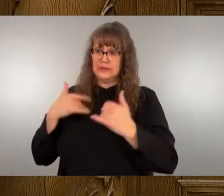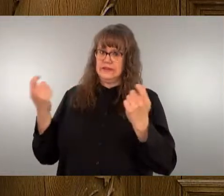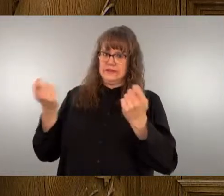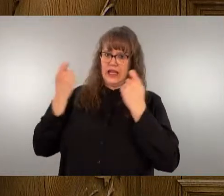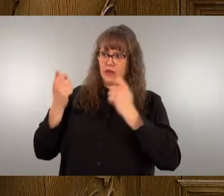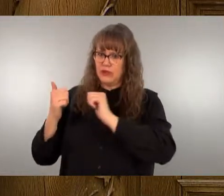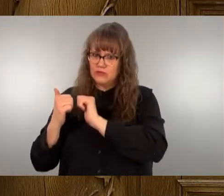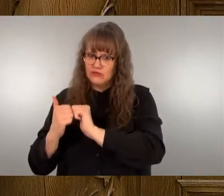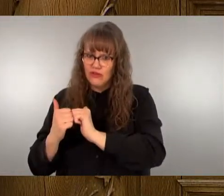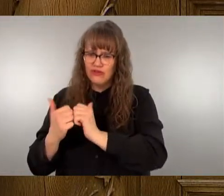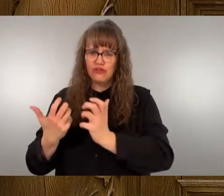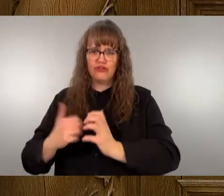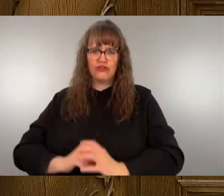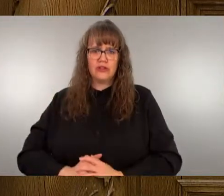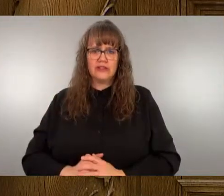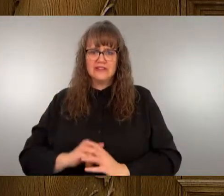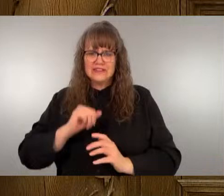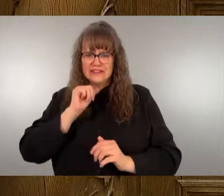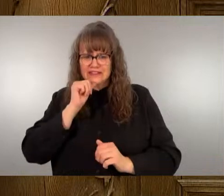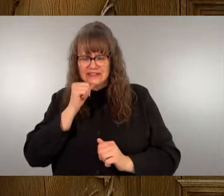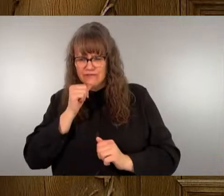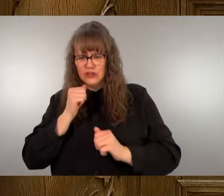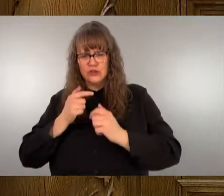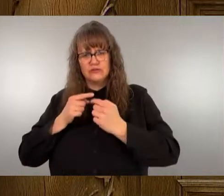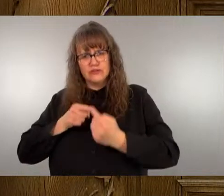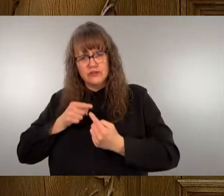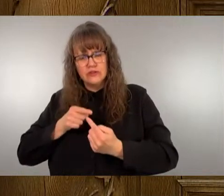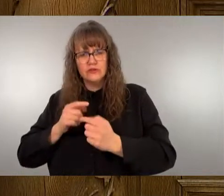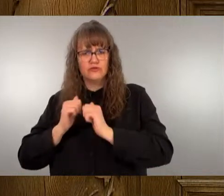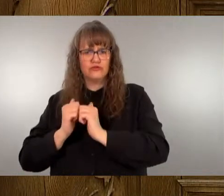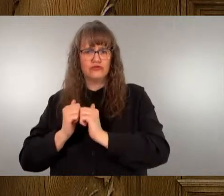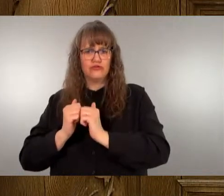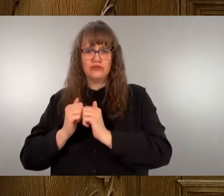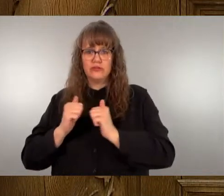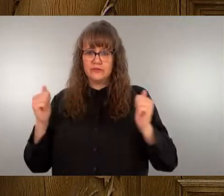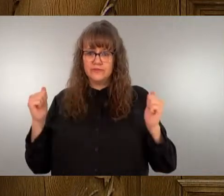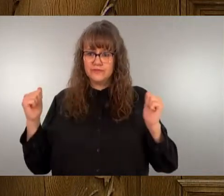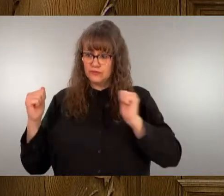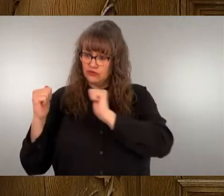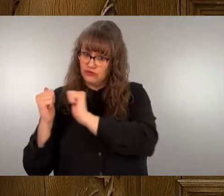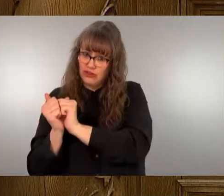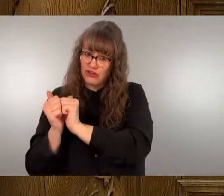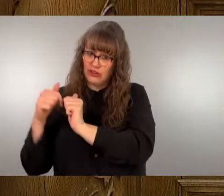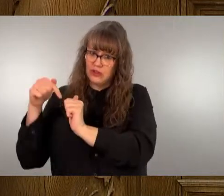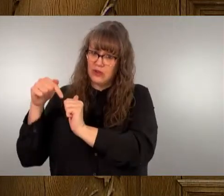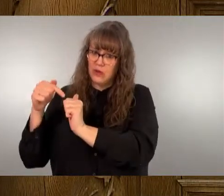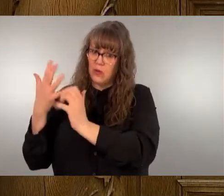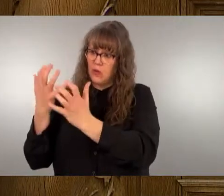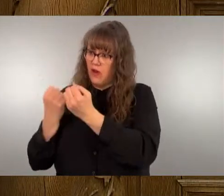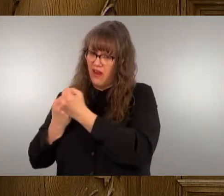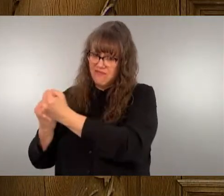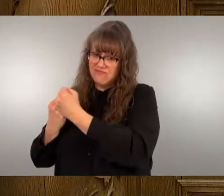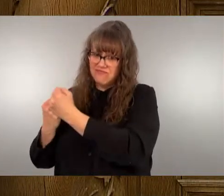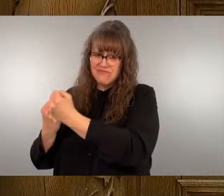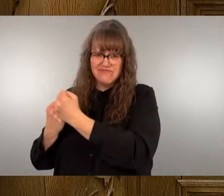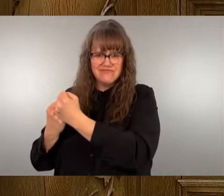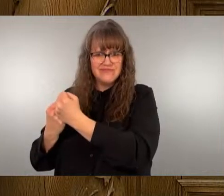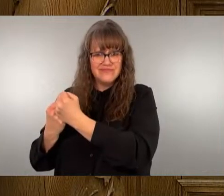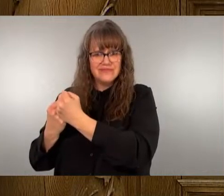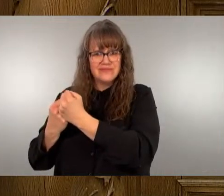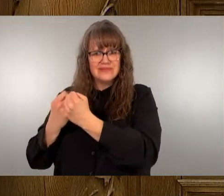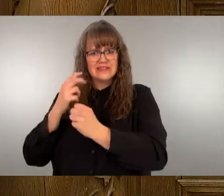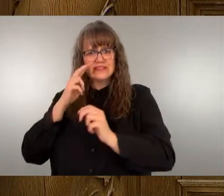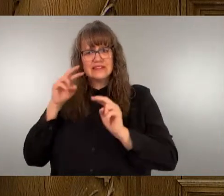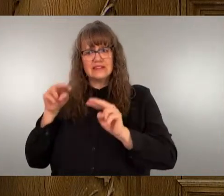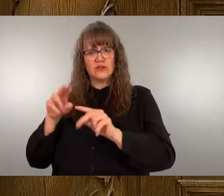and seen U.S. space shuttle missions supported by Canadarm, a powerful symbol of our long-standing collaboration